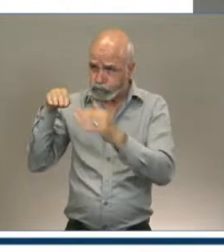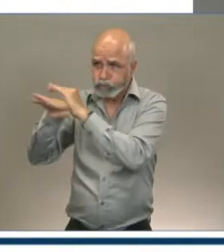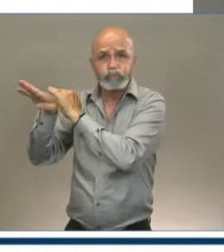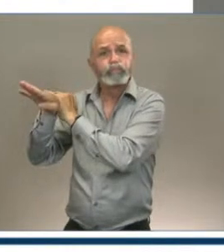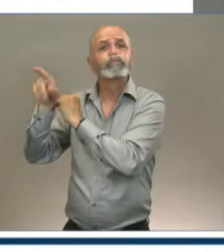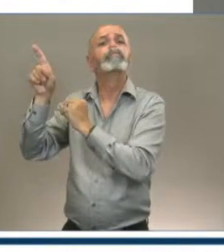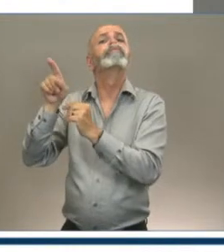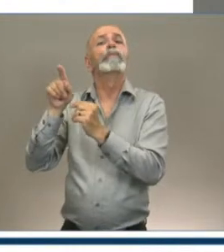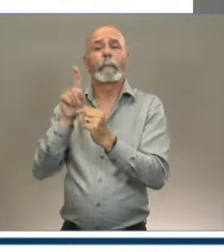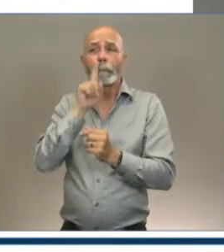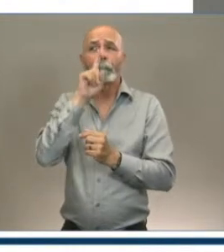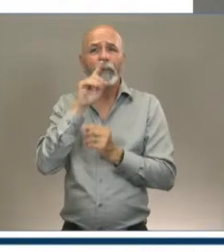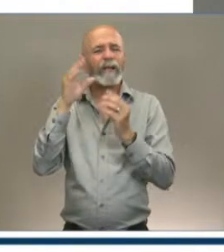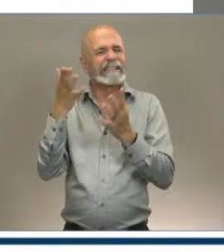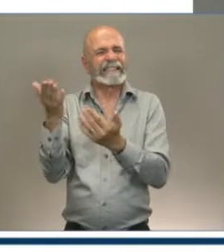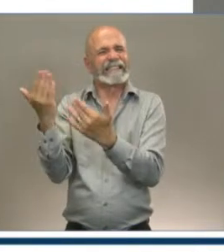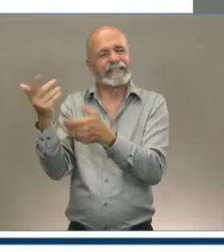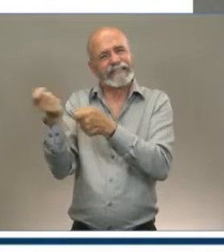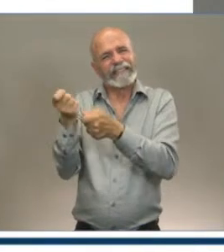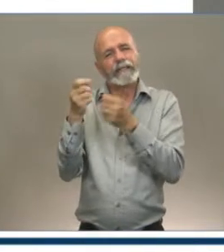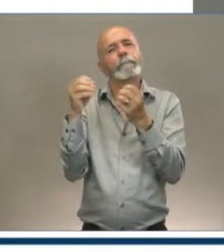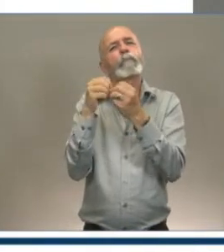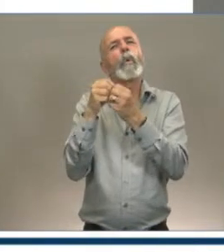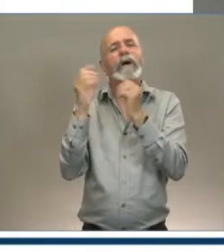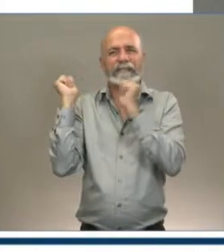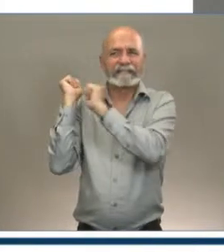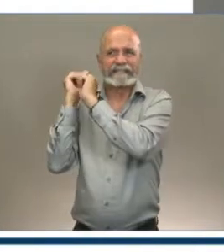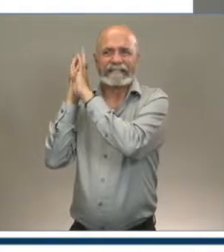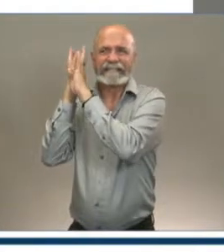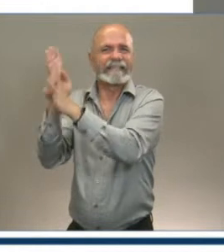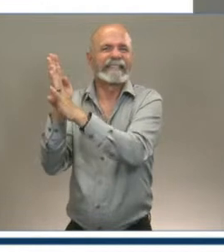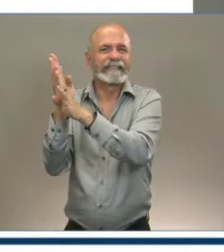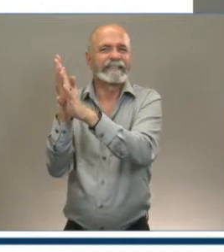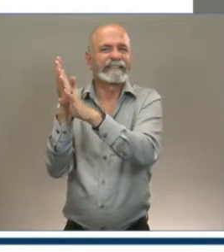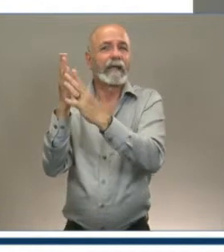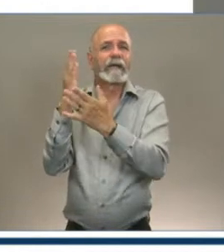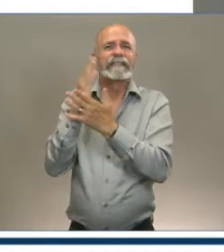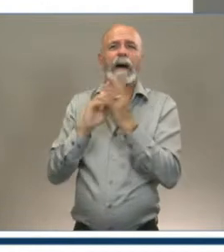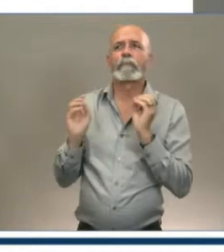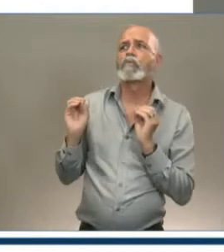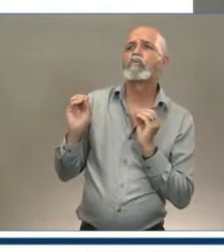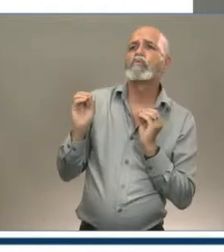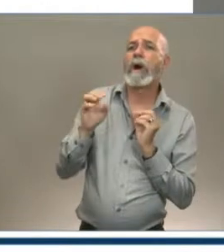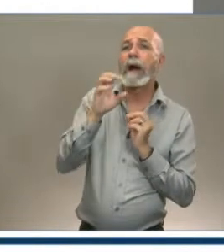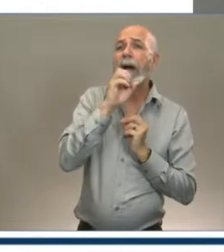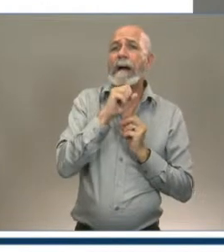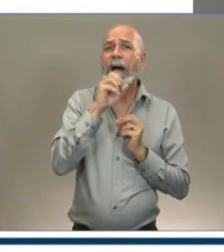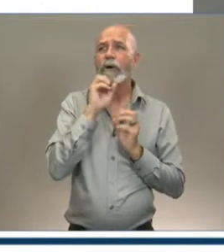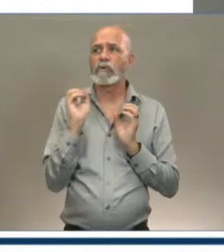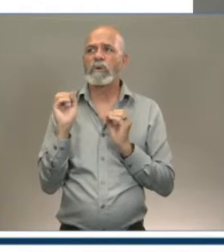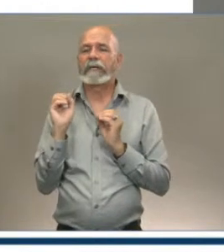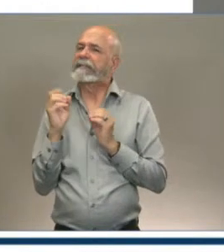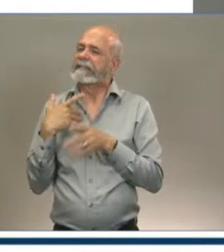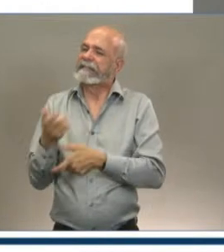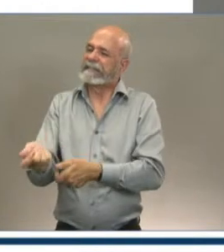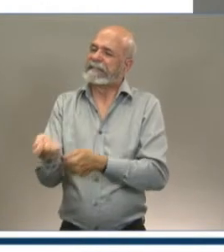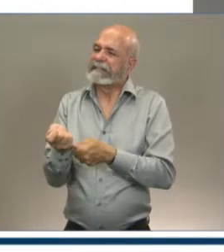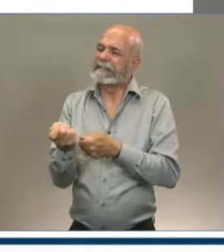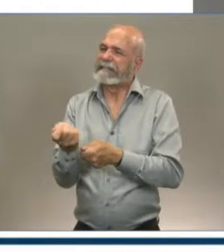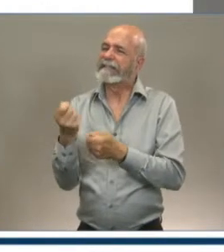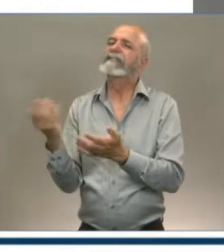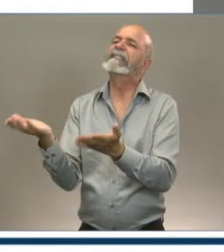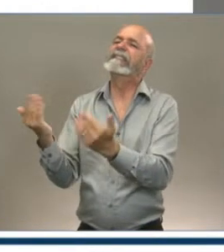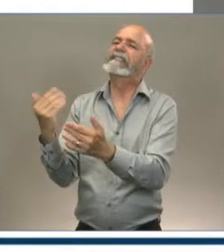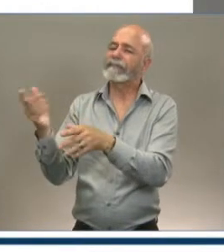increase that again. It's dropped off a little bit, and especially in the 20 to 30-year age group. And we need to seek out